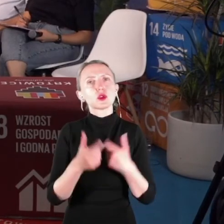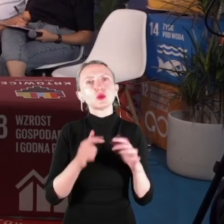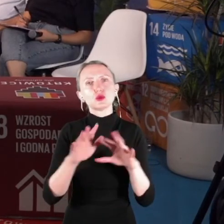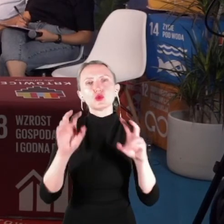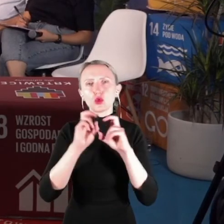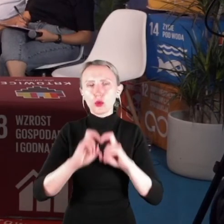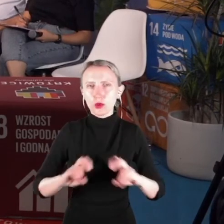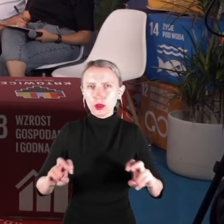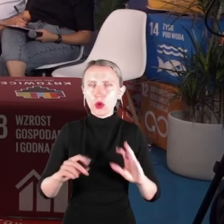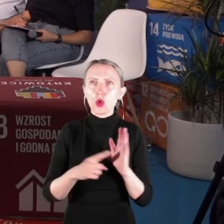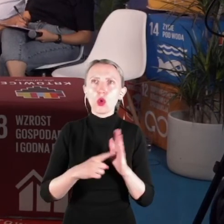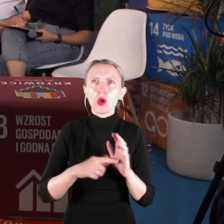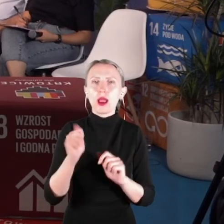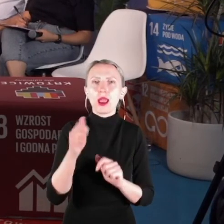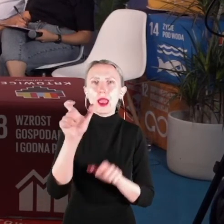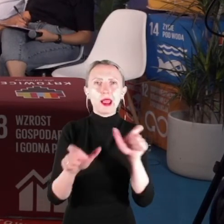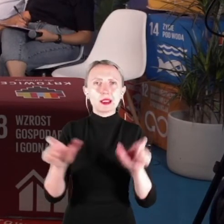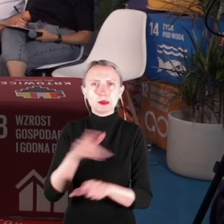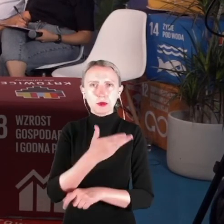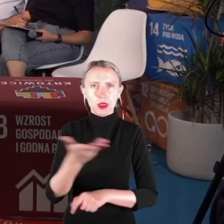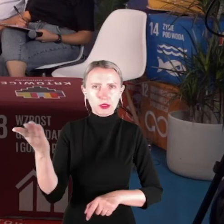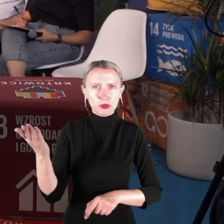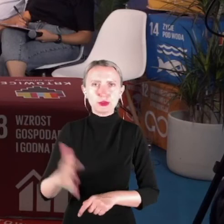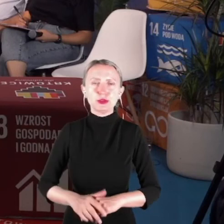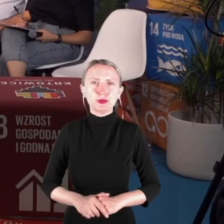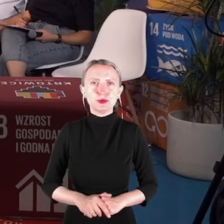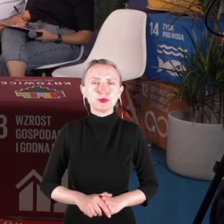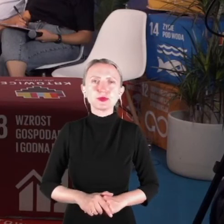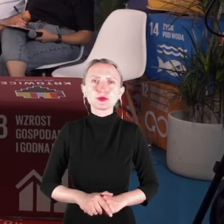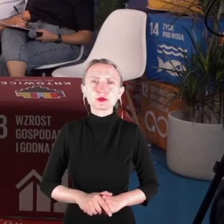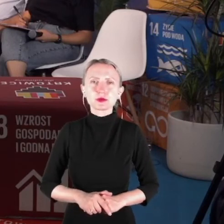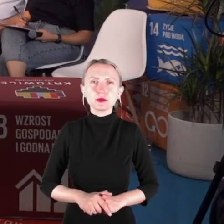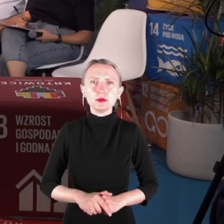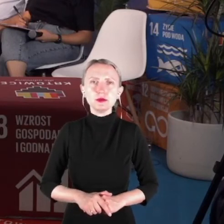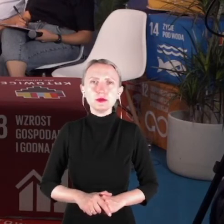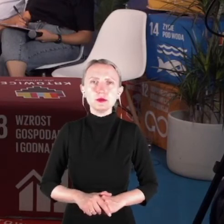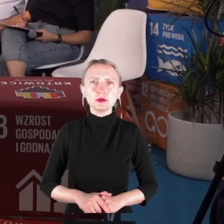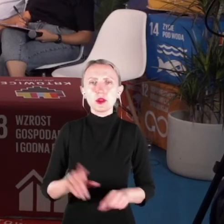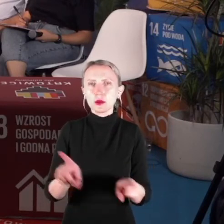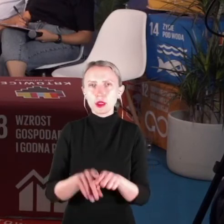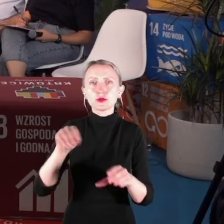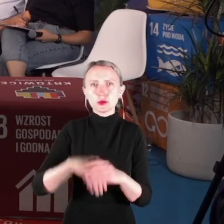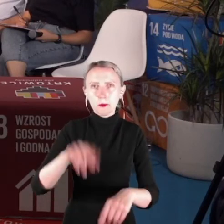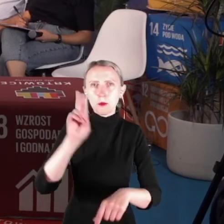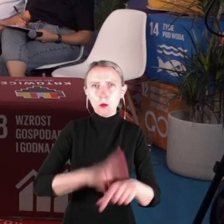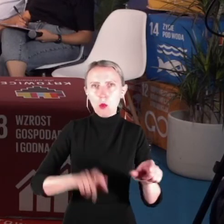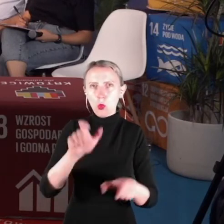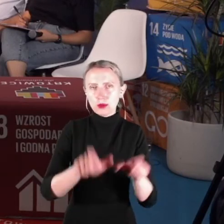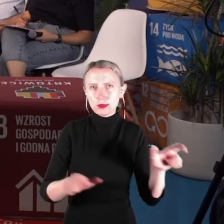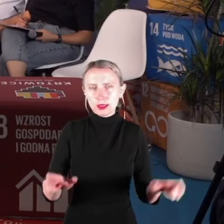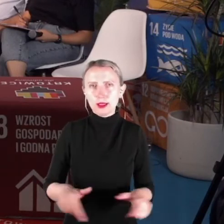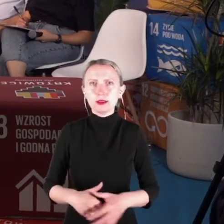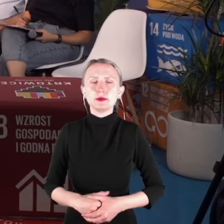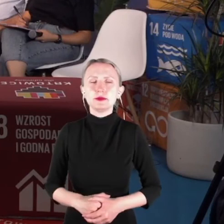city experts, including the police, but also Douwe, for instance, who's a data ethicist, and